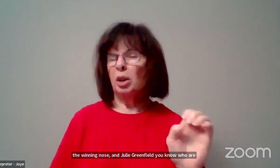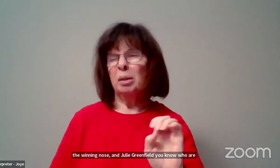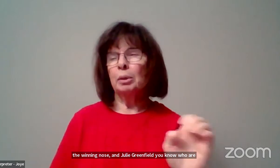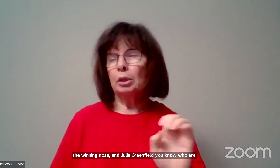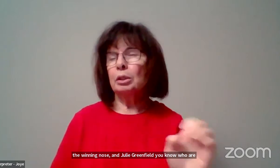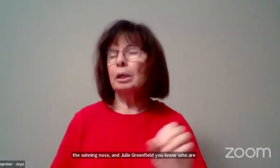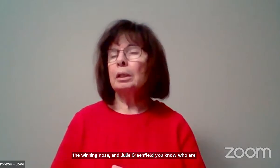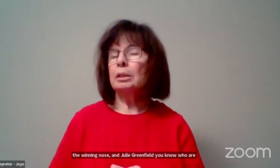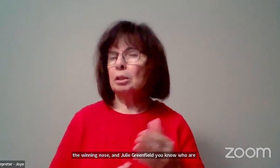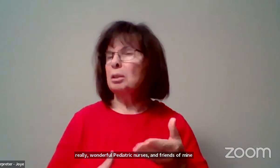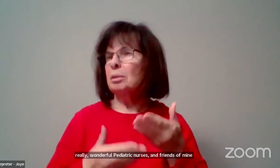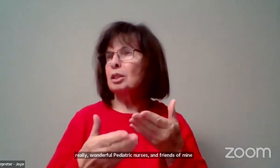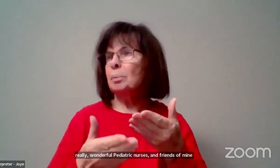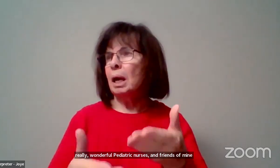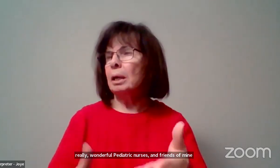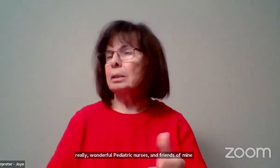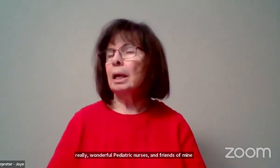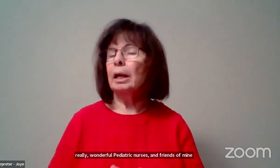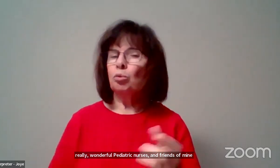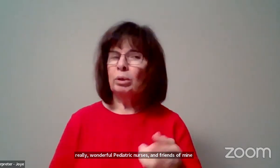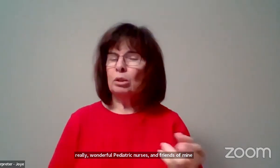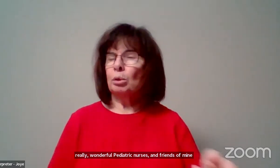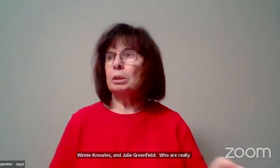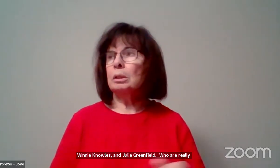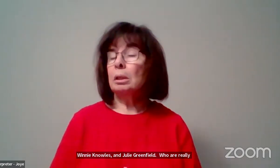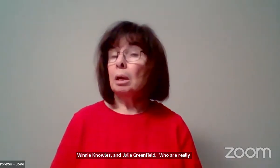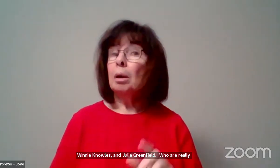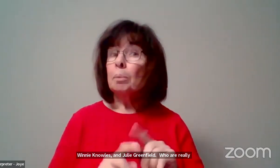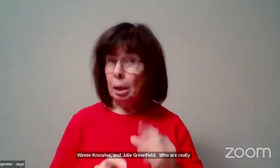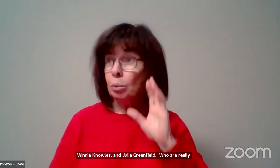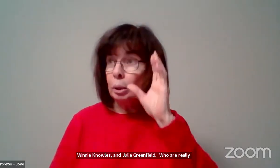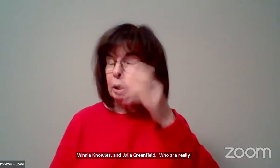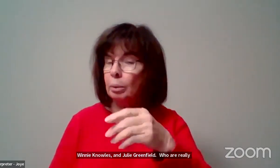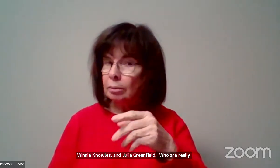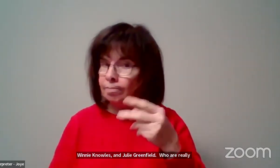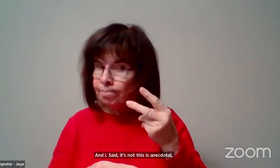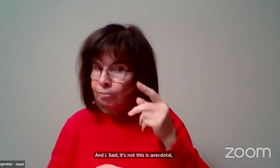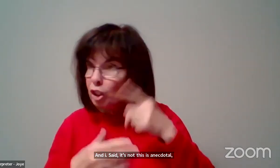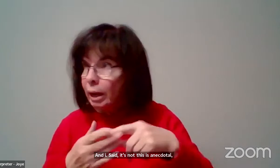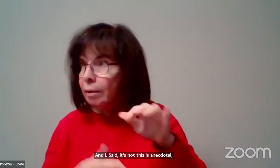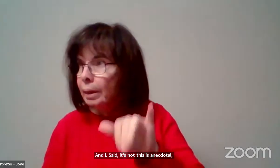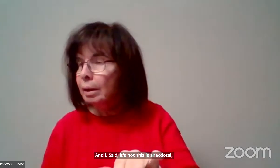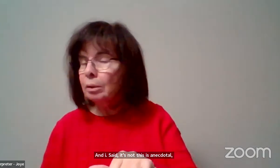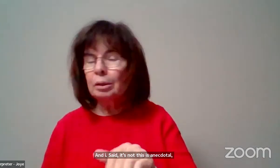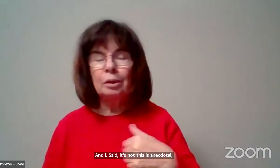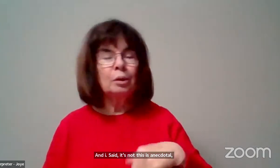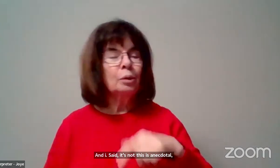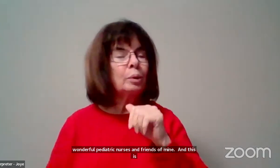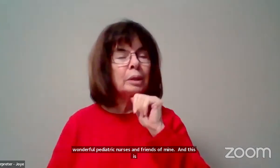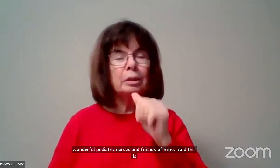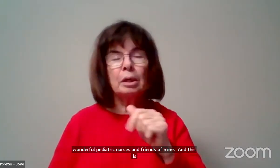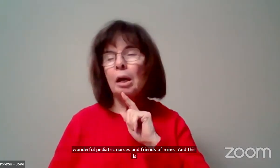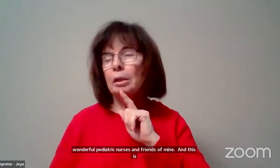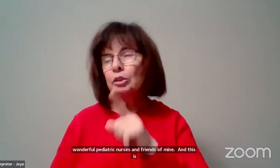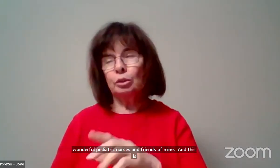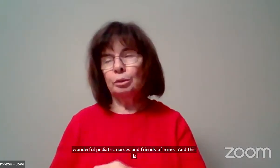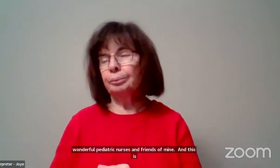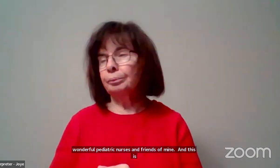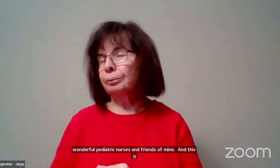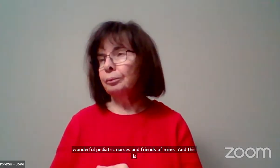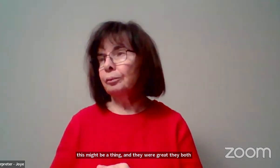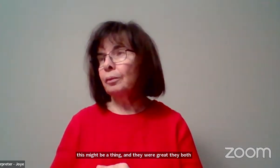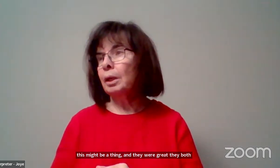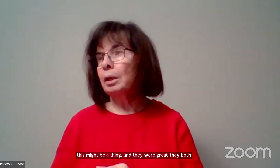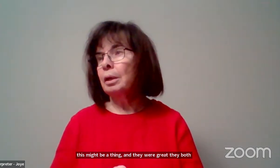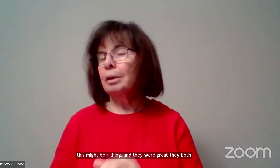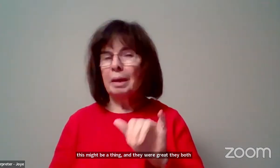emergency, supplies and resources, but we will look into that. We're not sure if this is something that we even